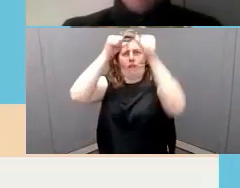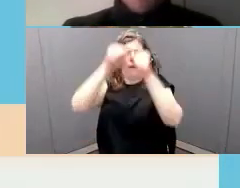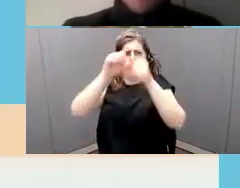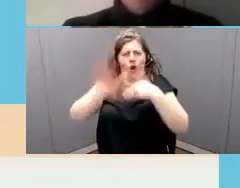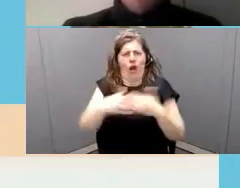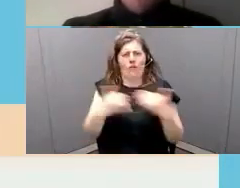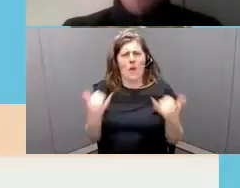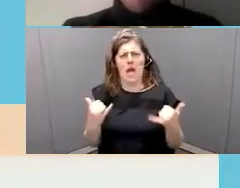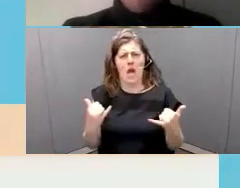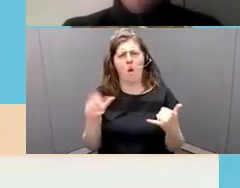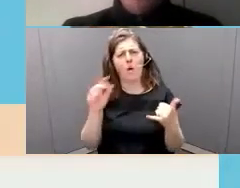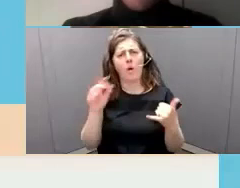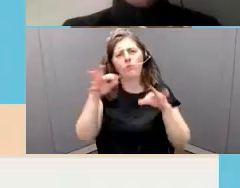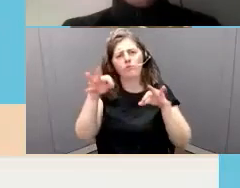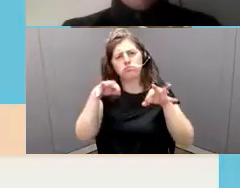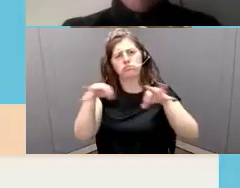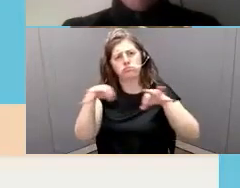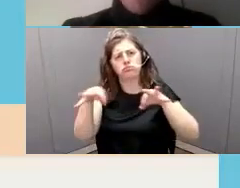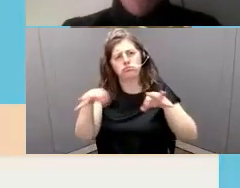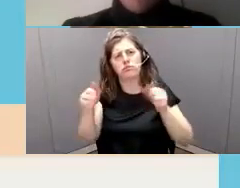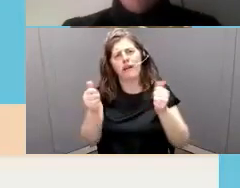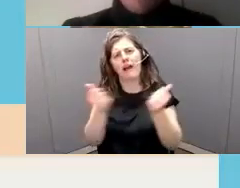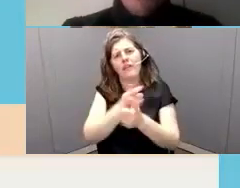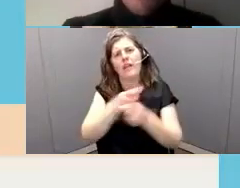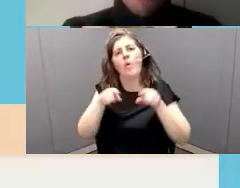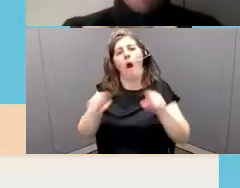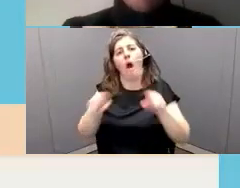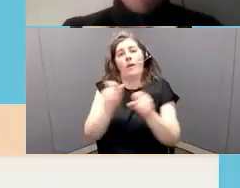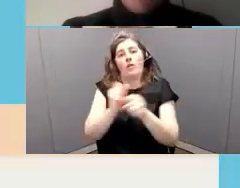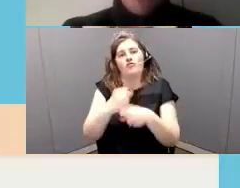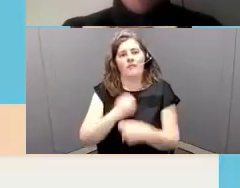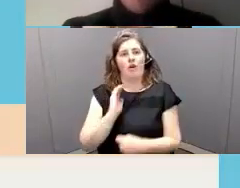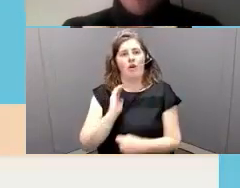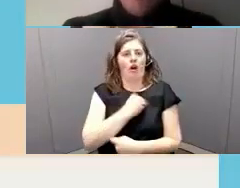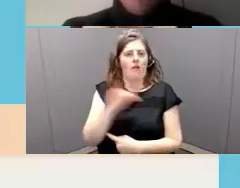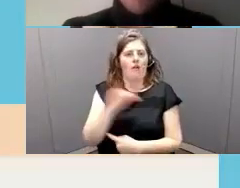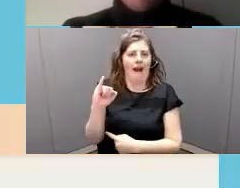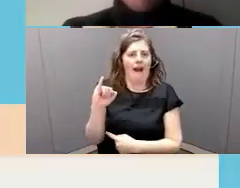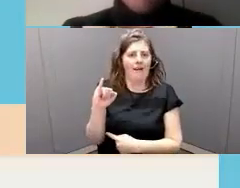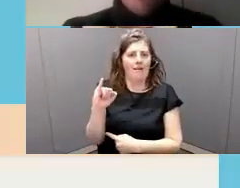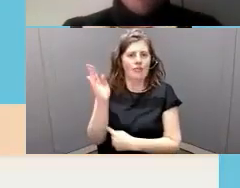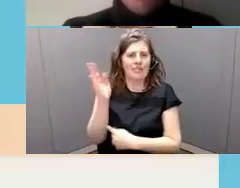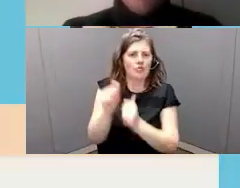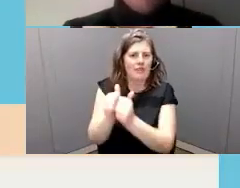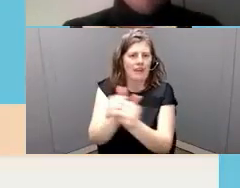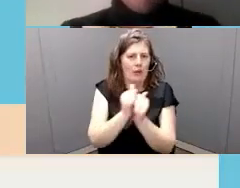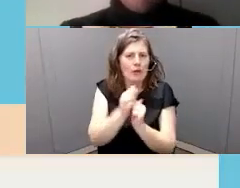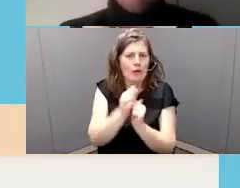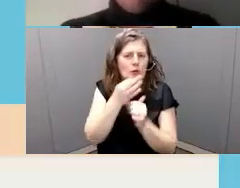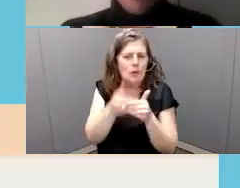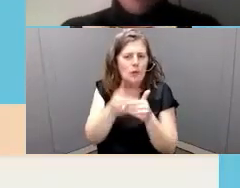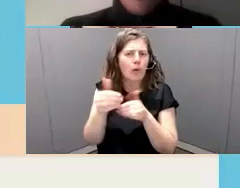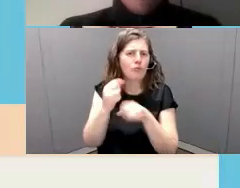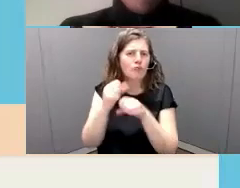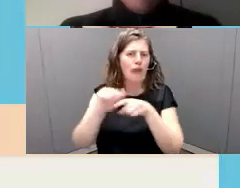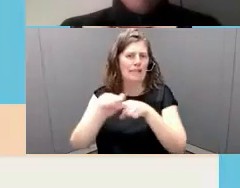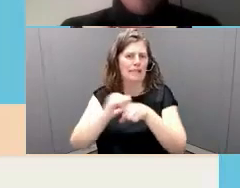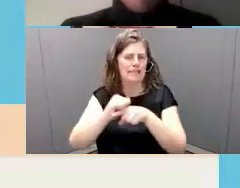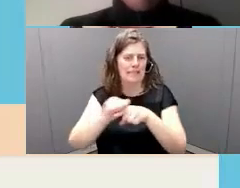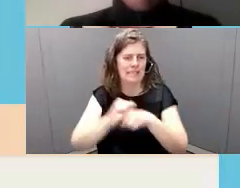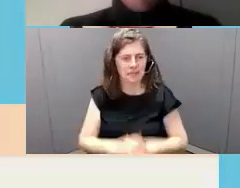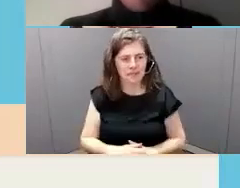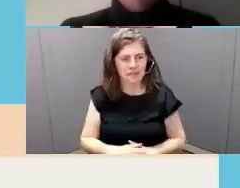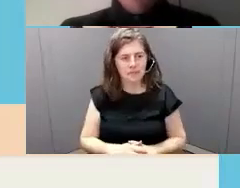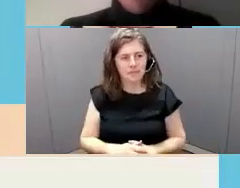because we're going to go through everything when we create our iPresentation together very soon.